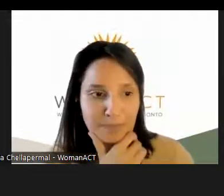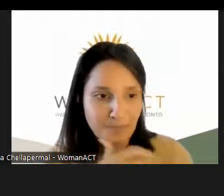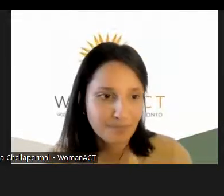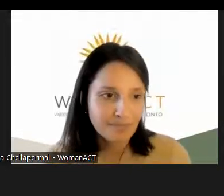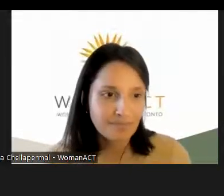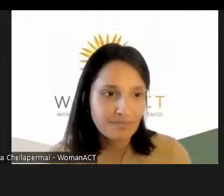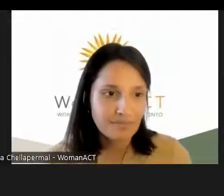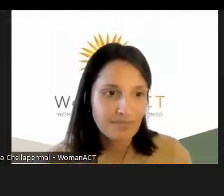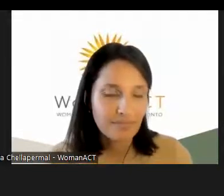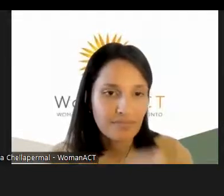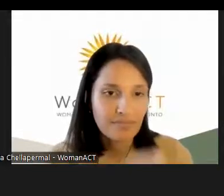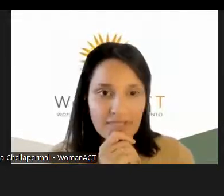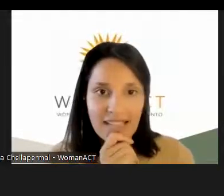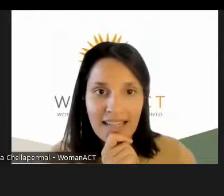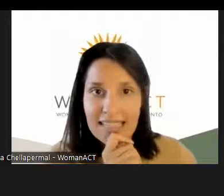abuse.